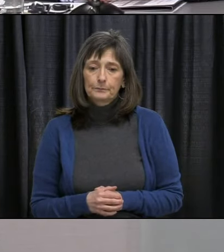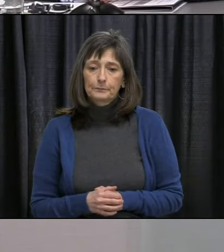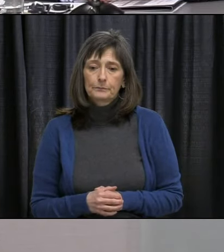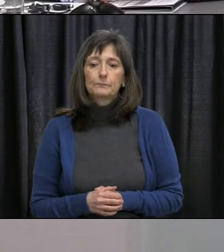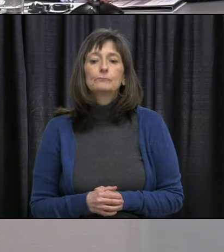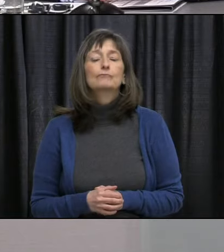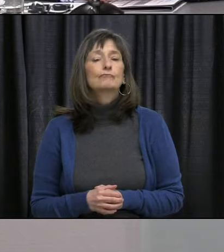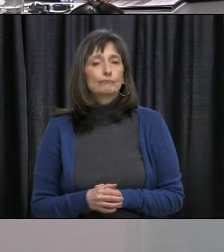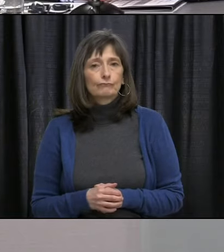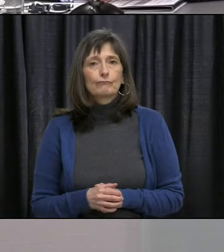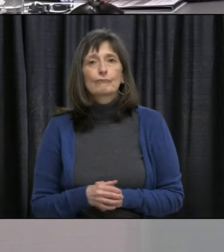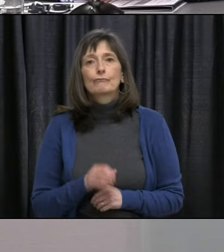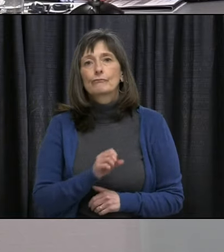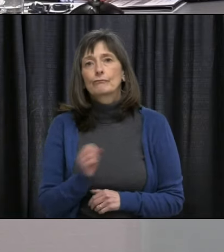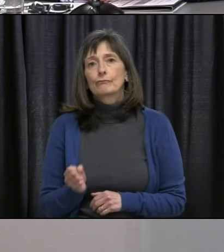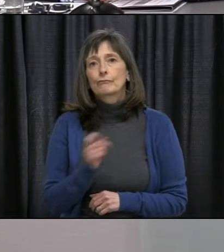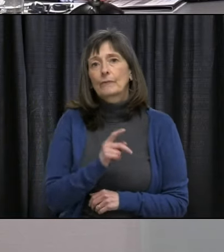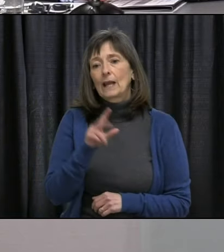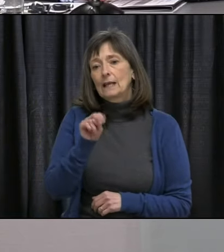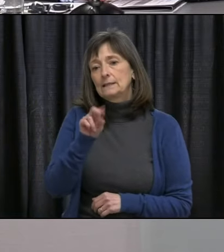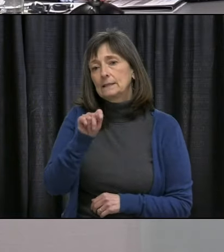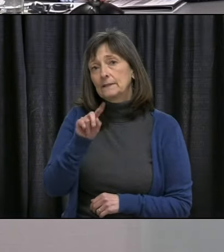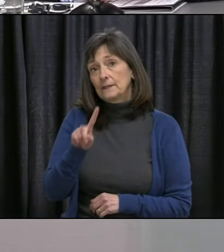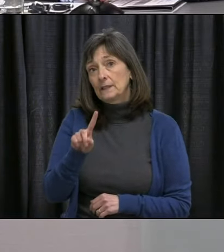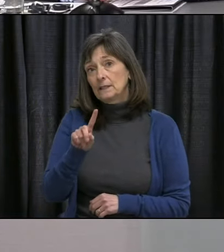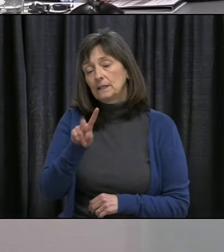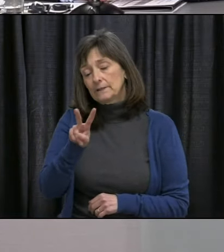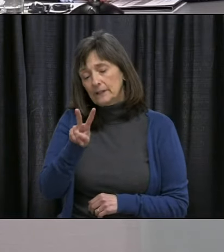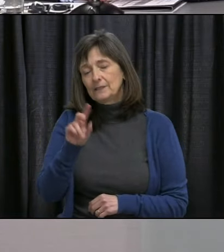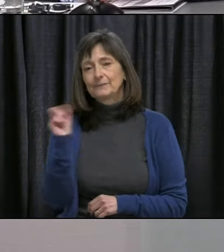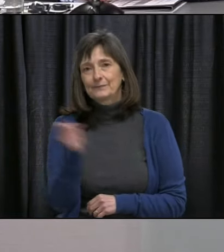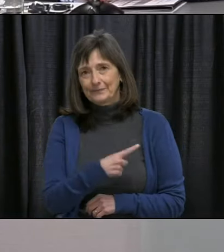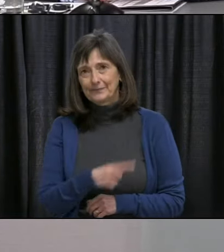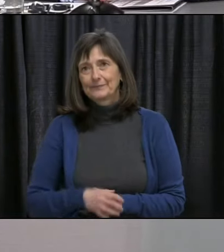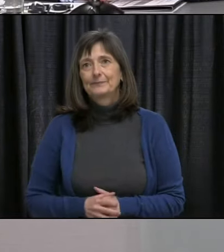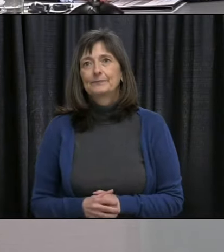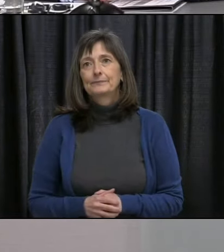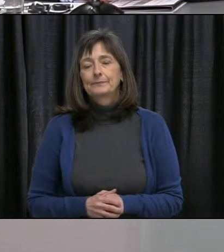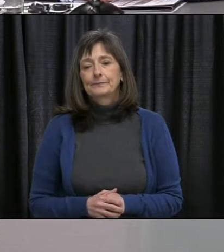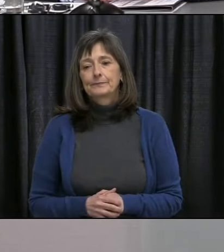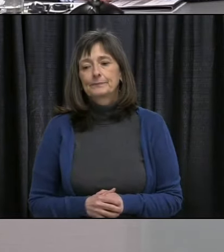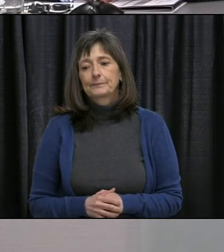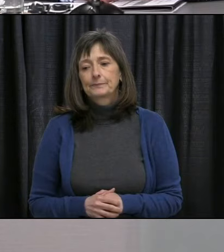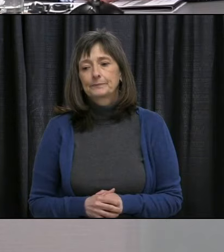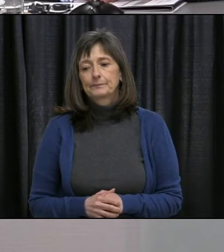We'll go back to Kellyanne Roberts of NTV News. Please press star 1.